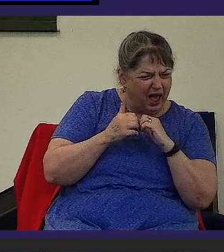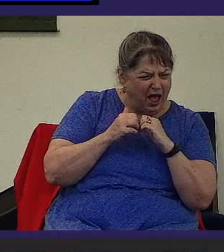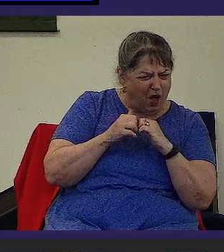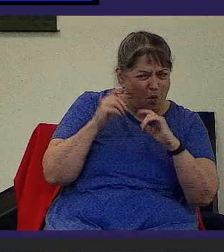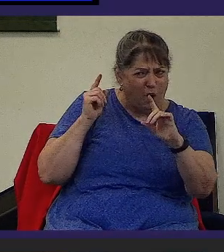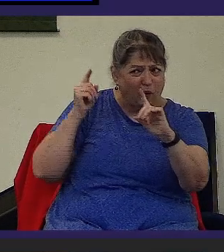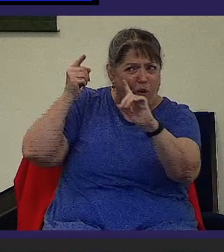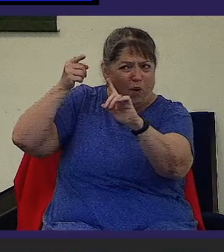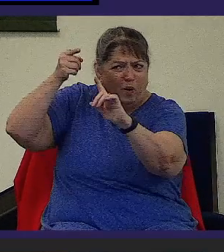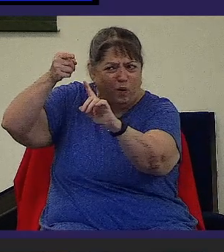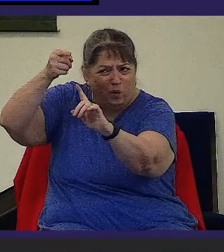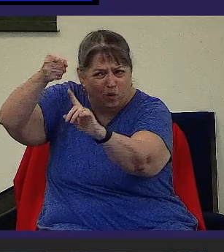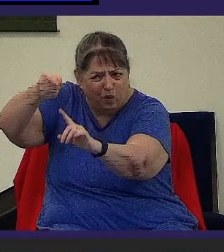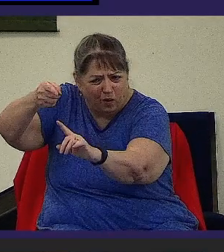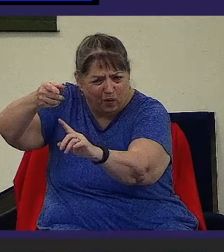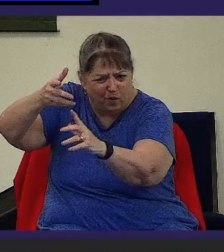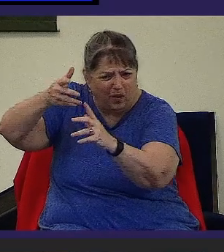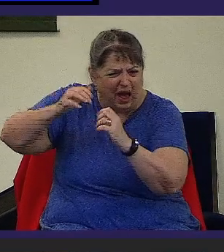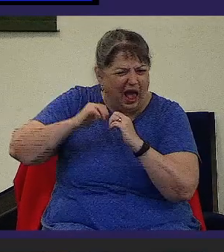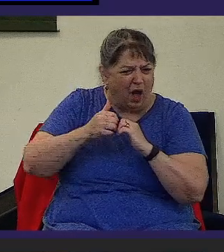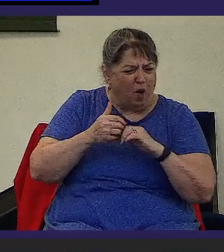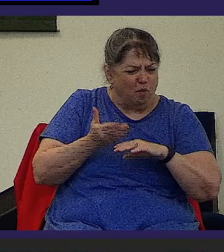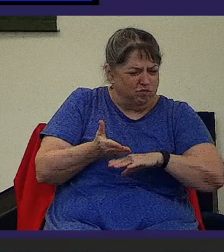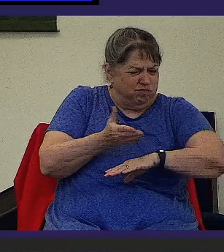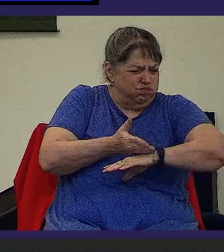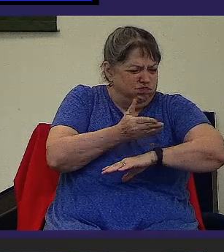goals to to to better ourselves